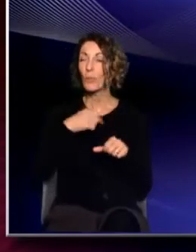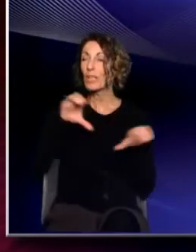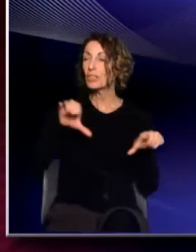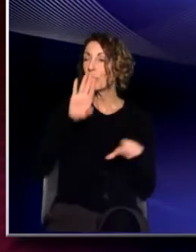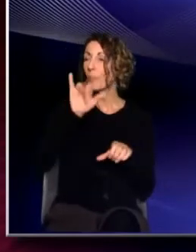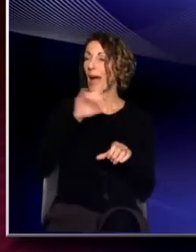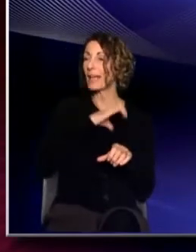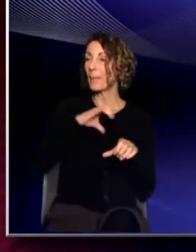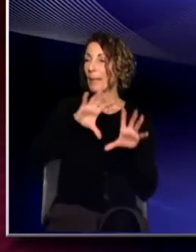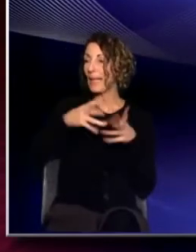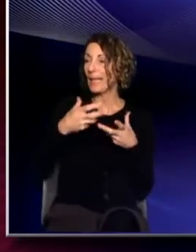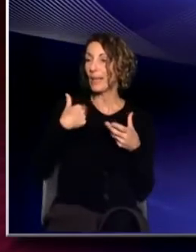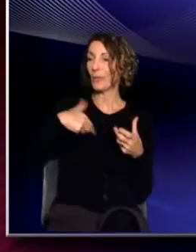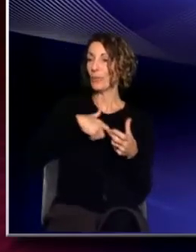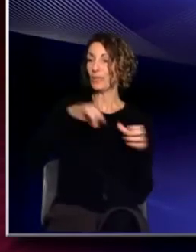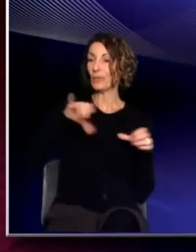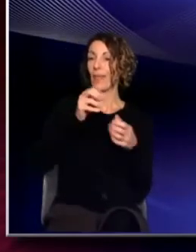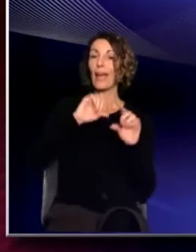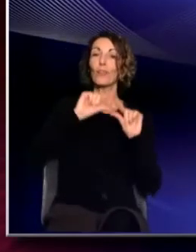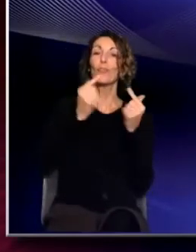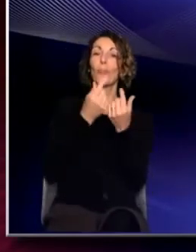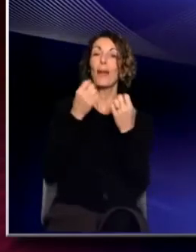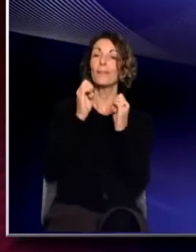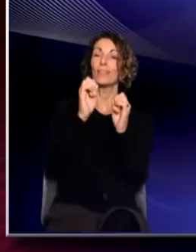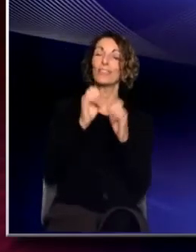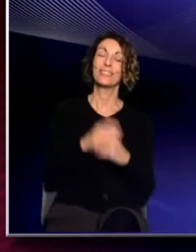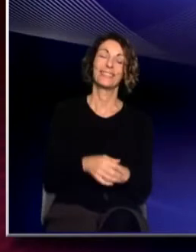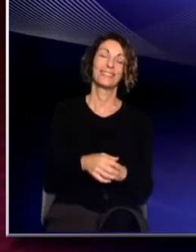Exactly, Yeah. exactly, it's a group effort.